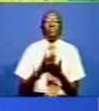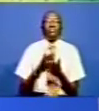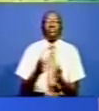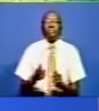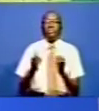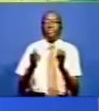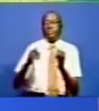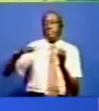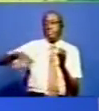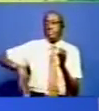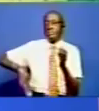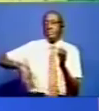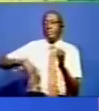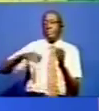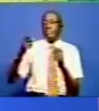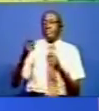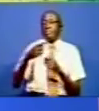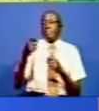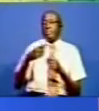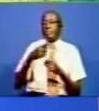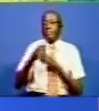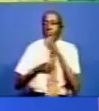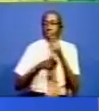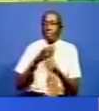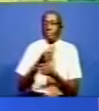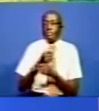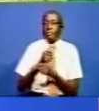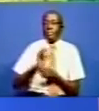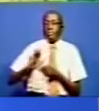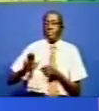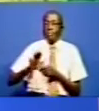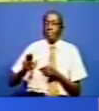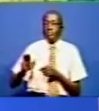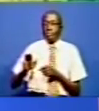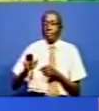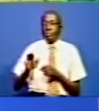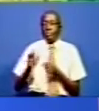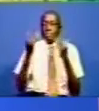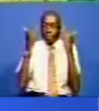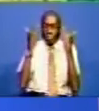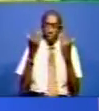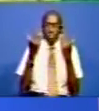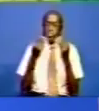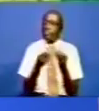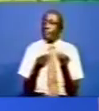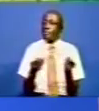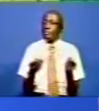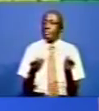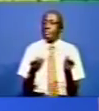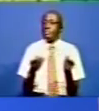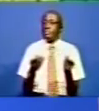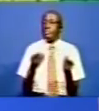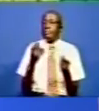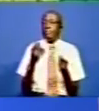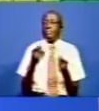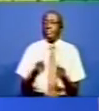for months and even years while pending adjudication in courts. The unintended consequence